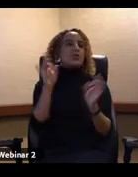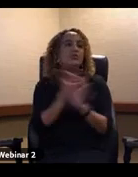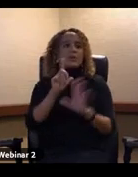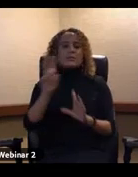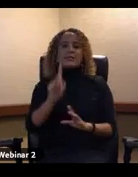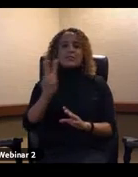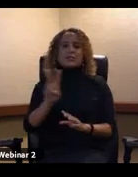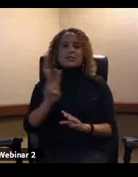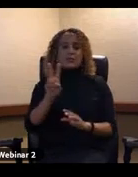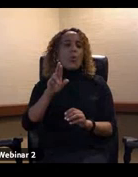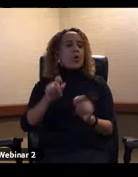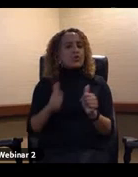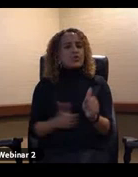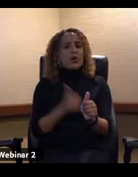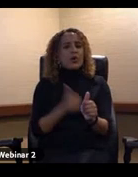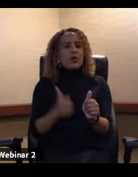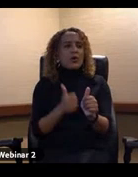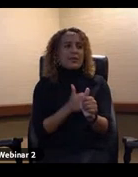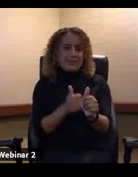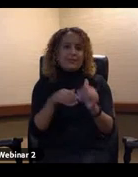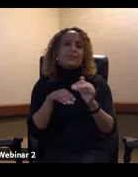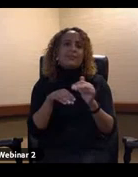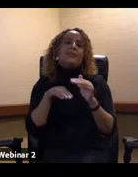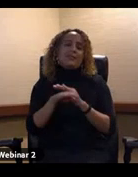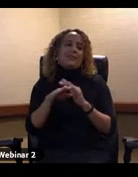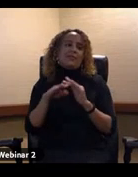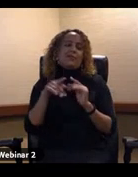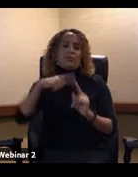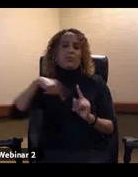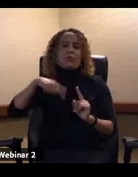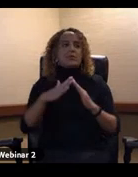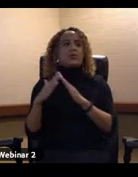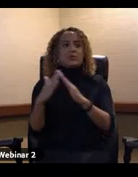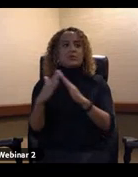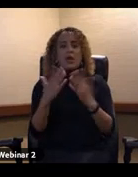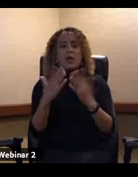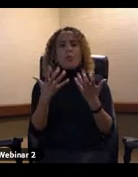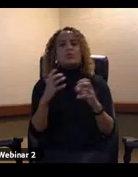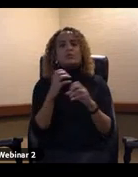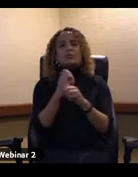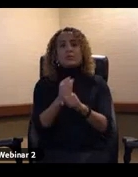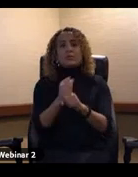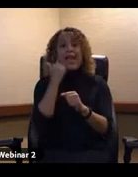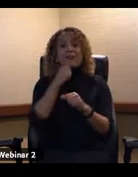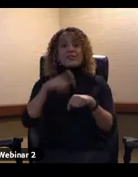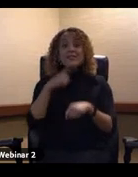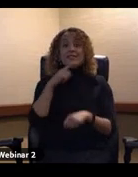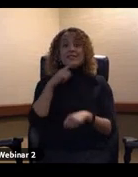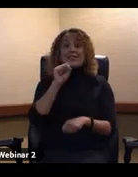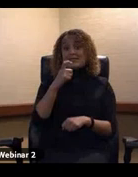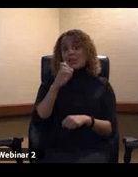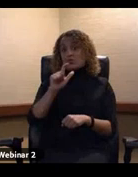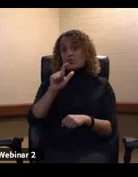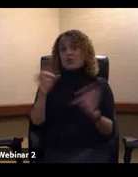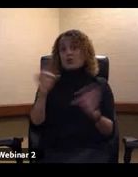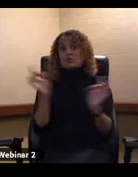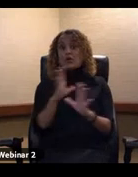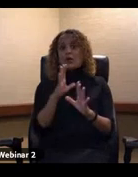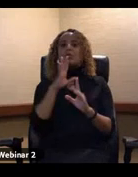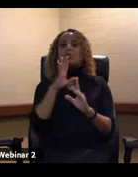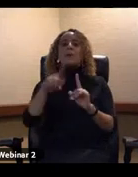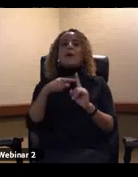dating violence, and or stalking in this targeted community. As we move forward, I'm going to shorten this by saying every time I say sexual assault and domestic violence, I